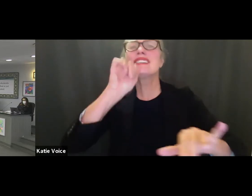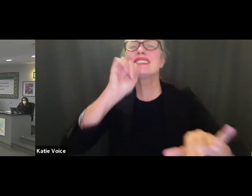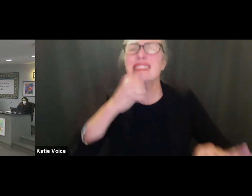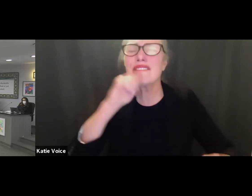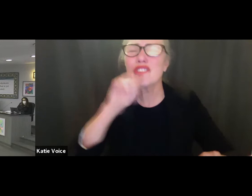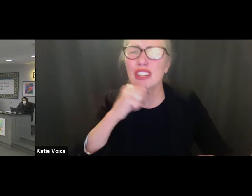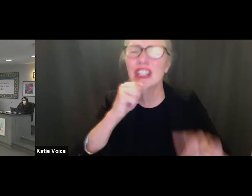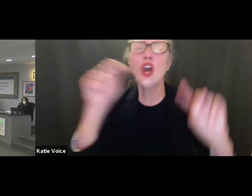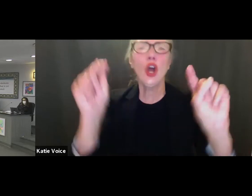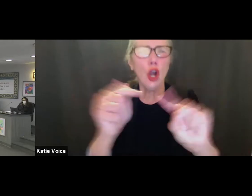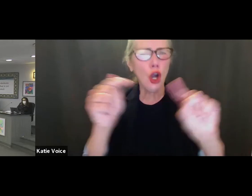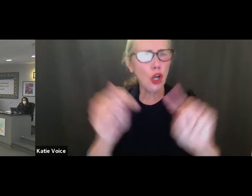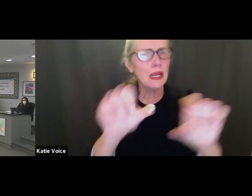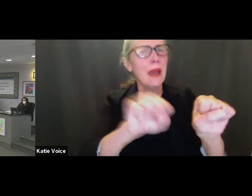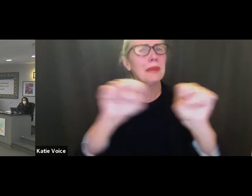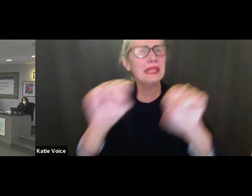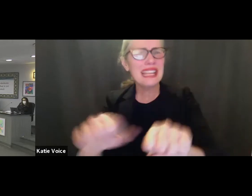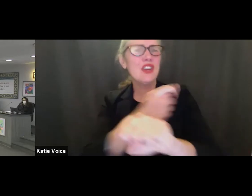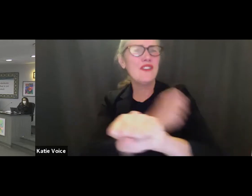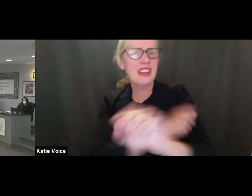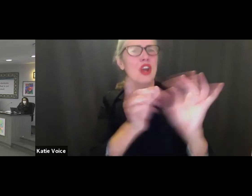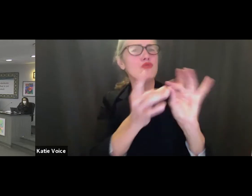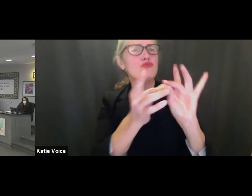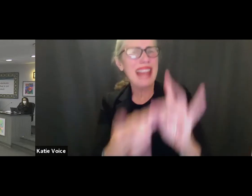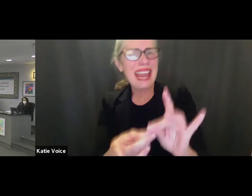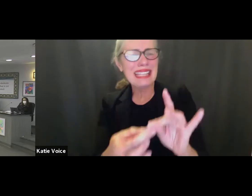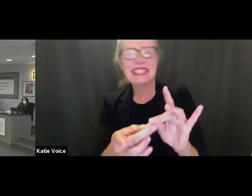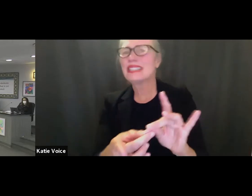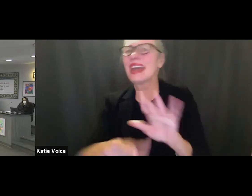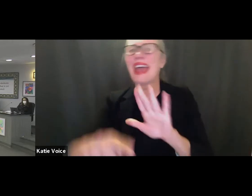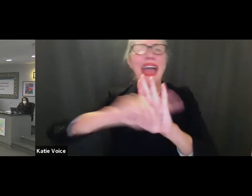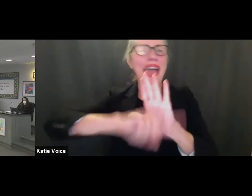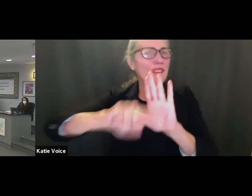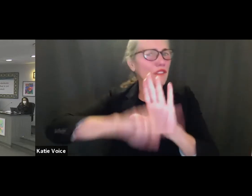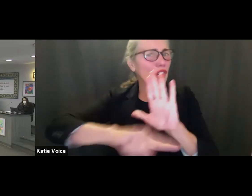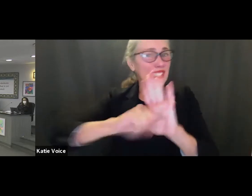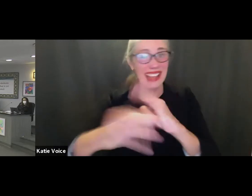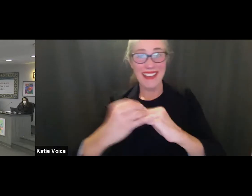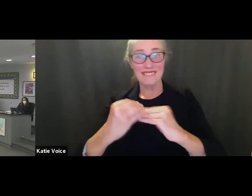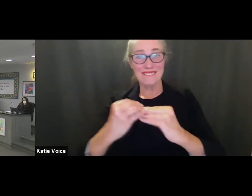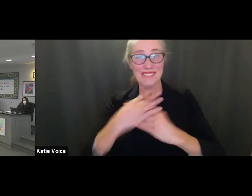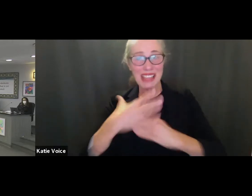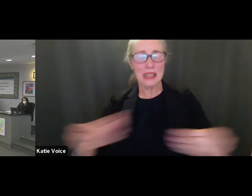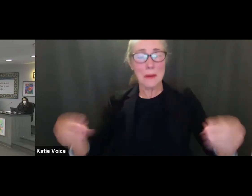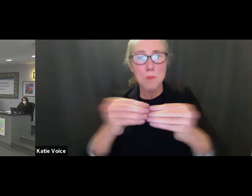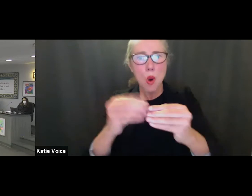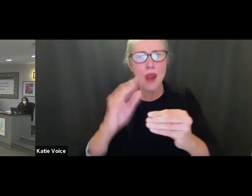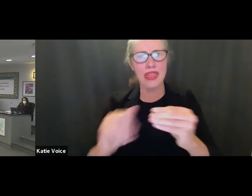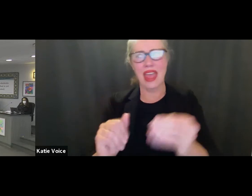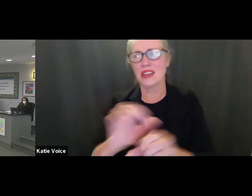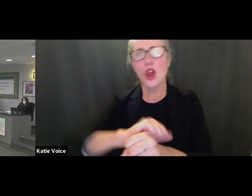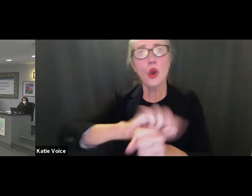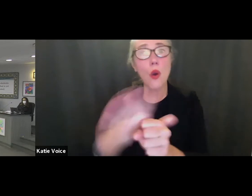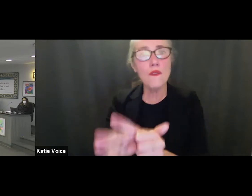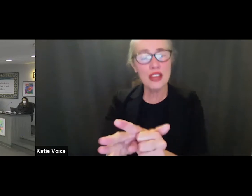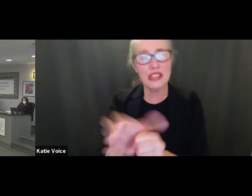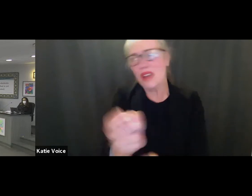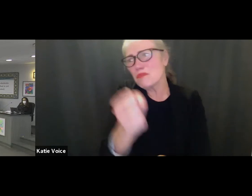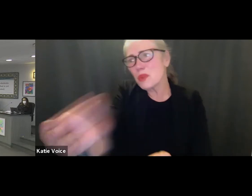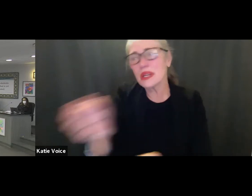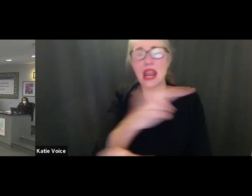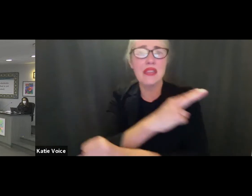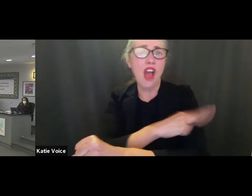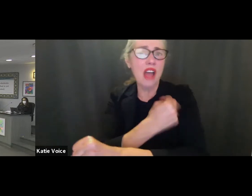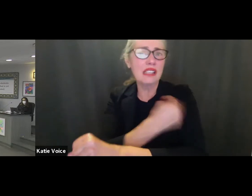from potential vaccine-related adverse effects exceeded the number of COVID-related hospitalizations within the same age group